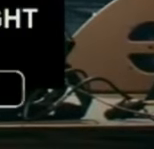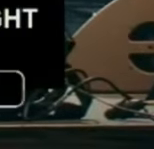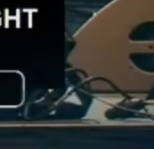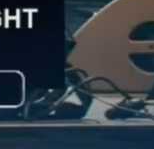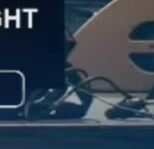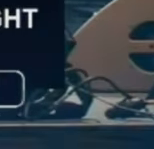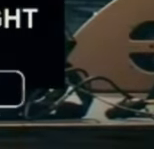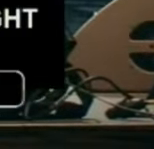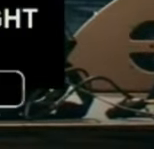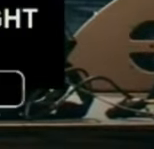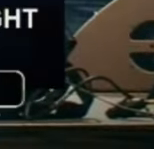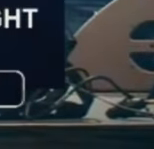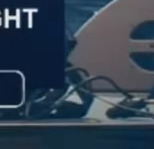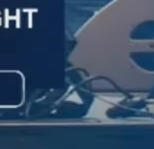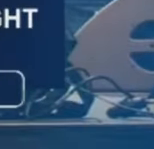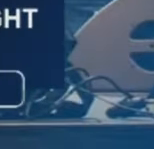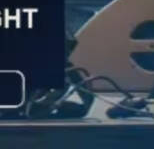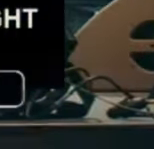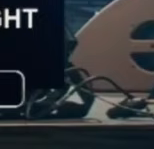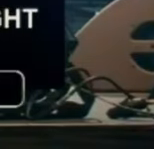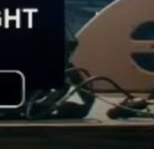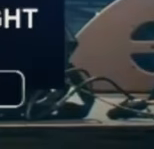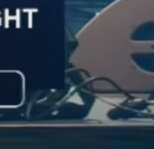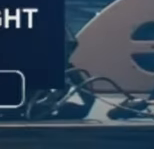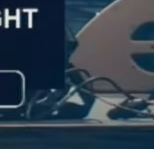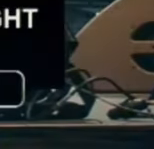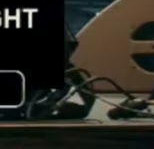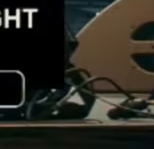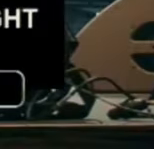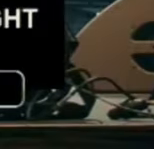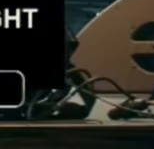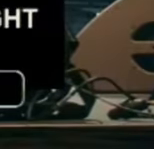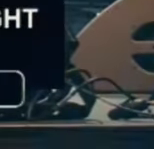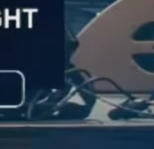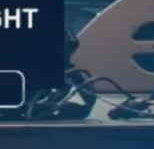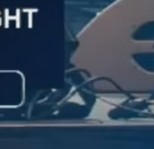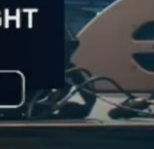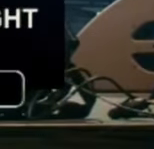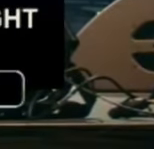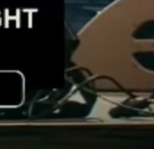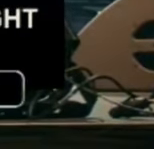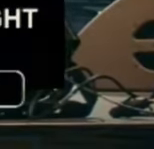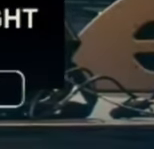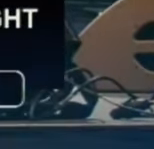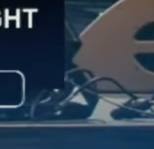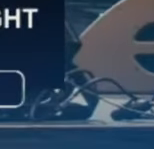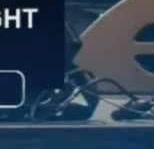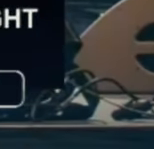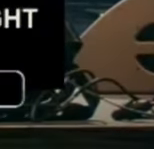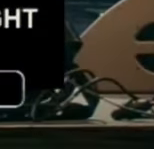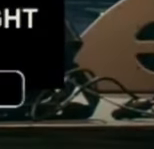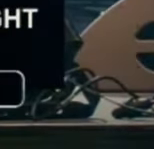He was to teach them the language and literature of the Babylonians. I want you to take note of the language and literature of the